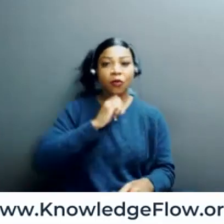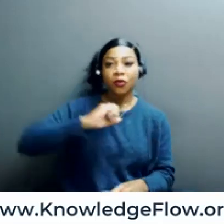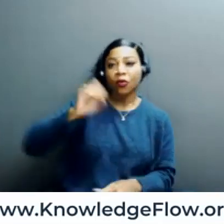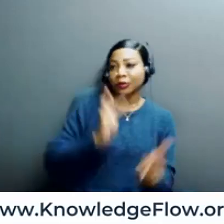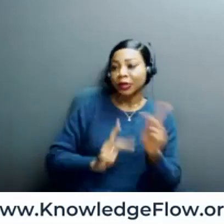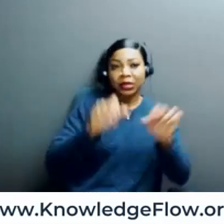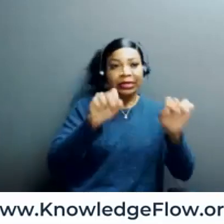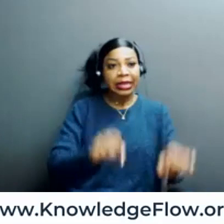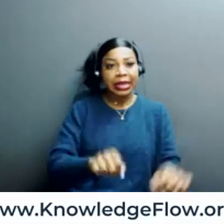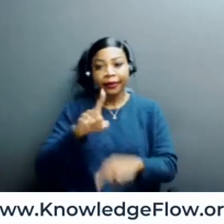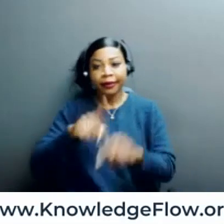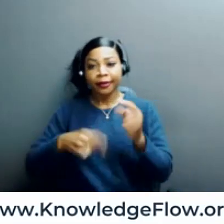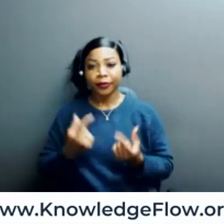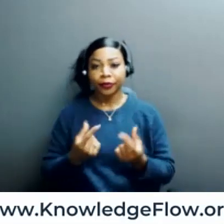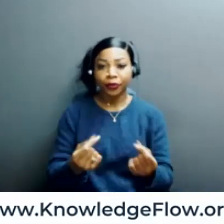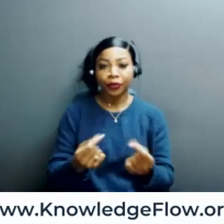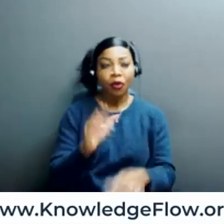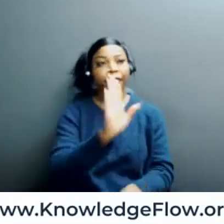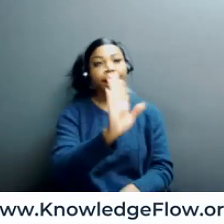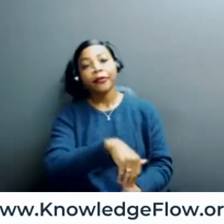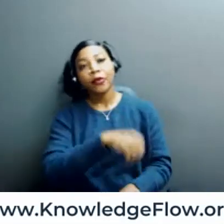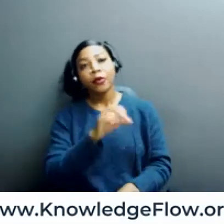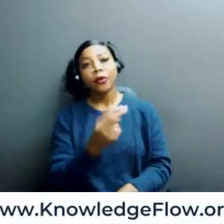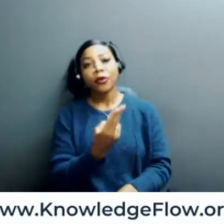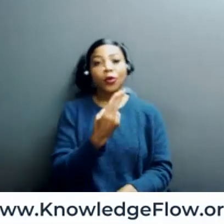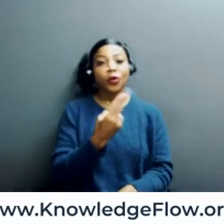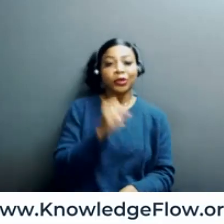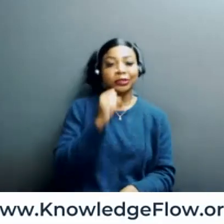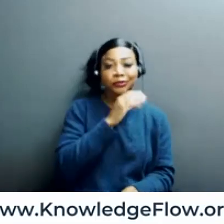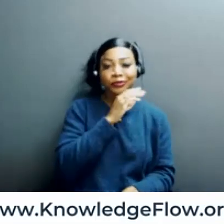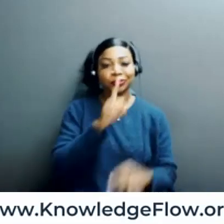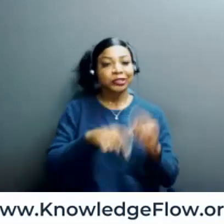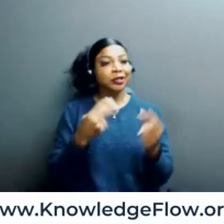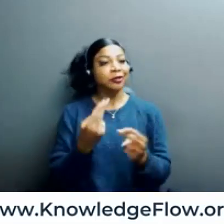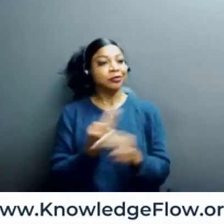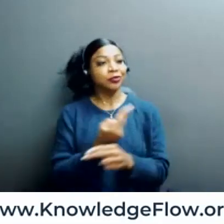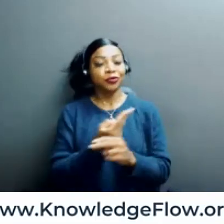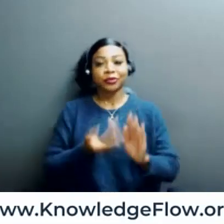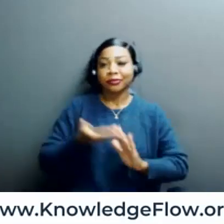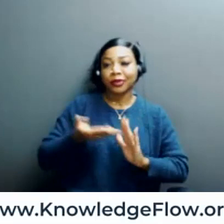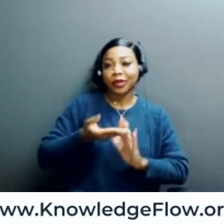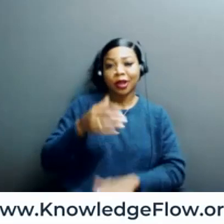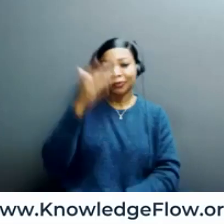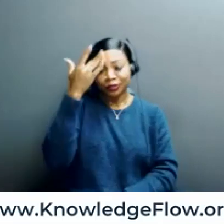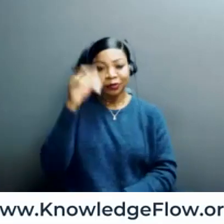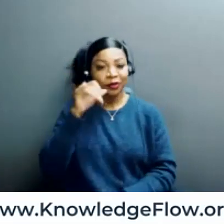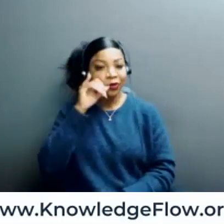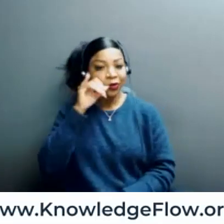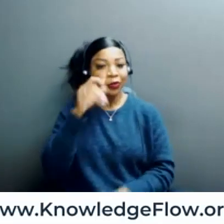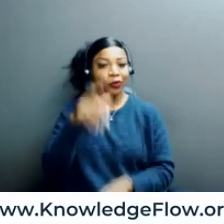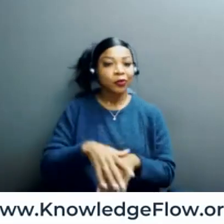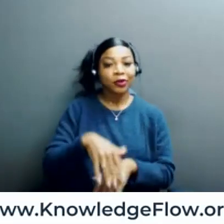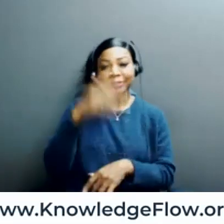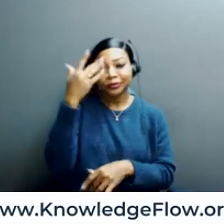whether you know this idea that uh oh seniors can't even use a smartphone properly plus also a certain level of